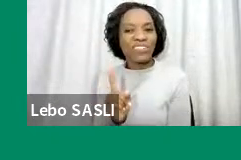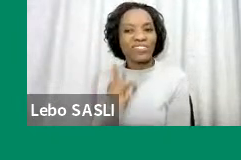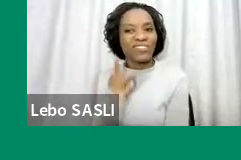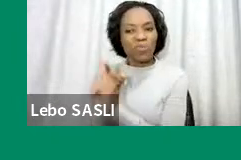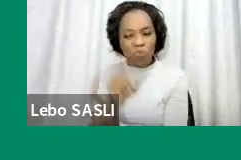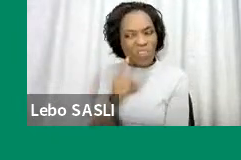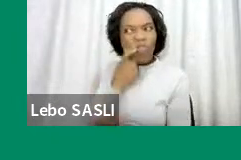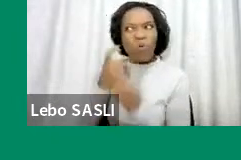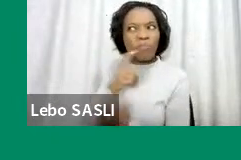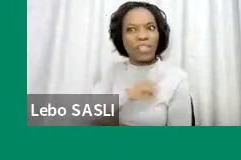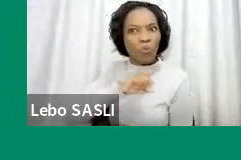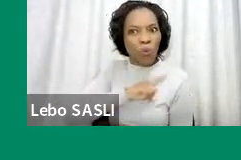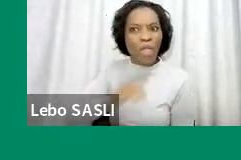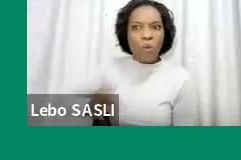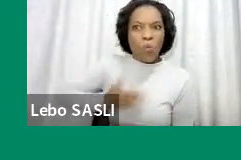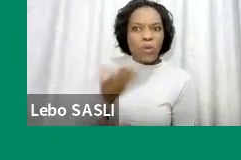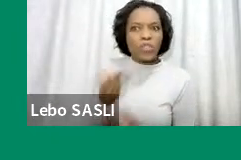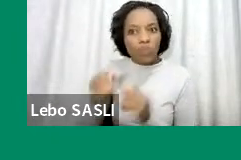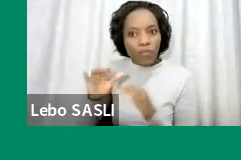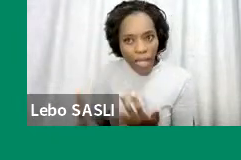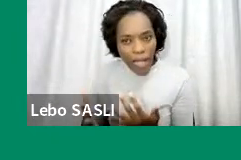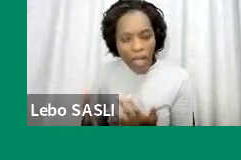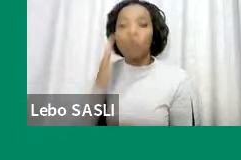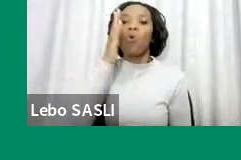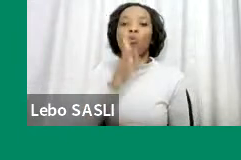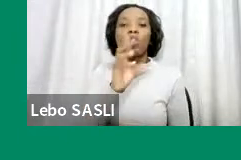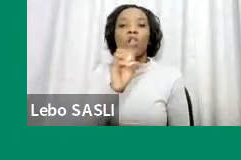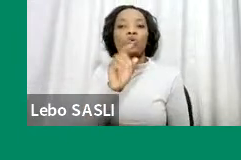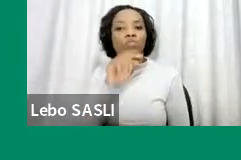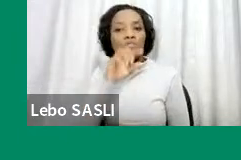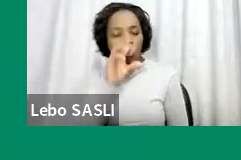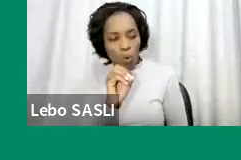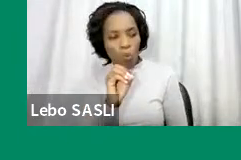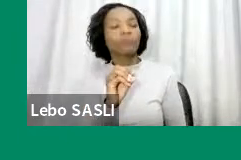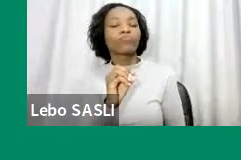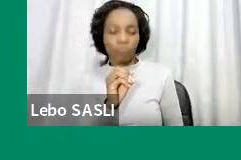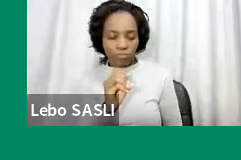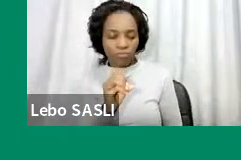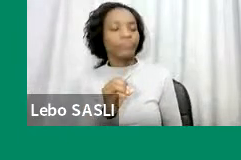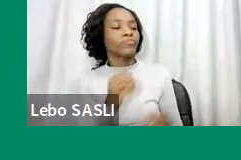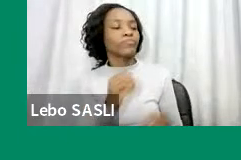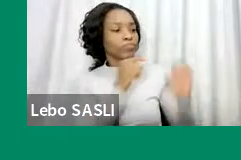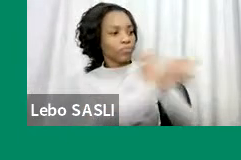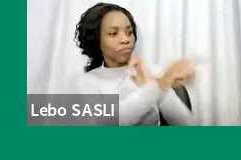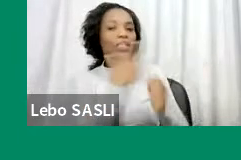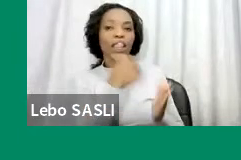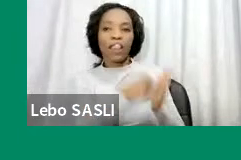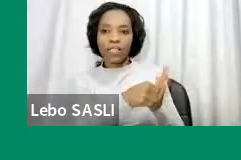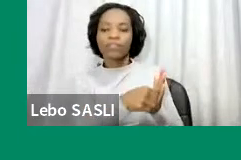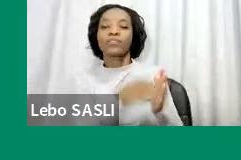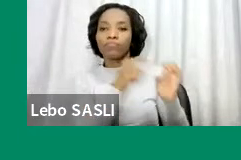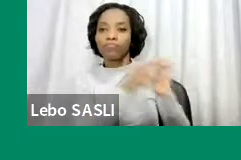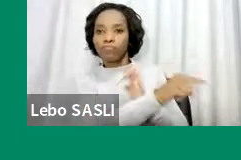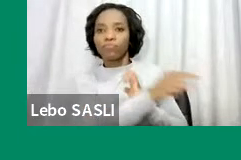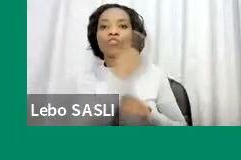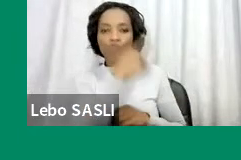the complaint and will issue a letter of acknowledgement, and also will decide how to handle the complaint,